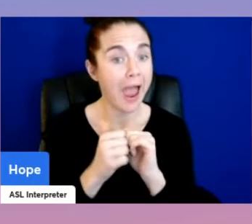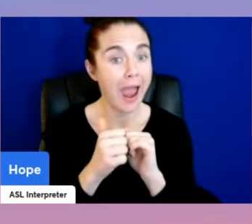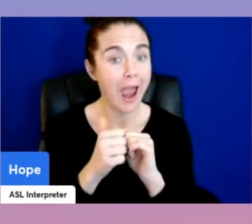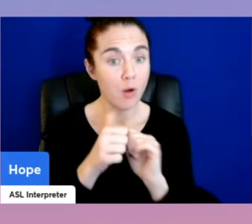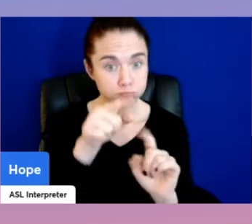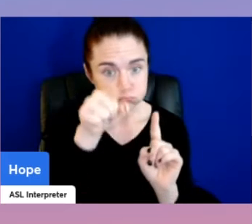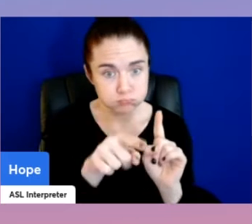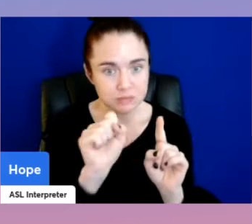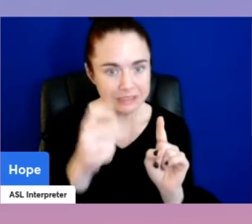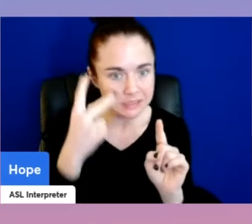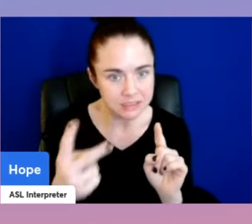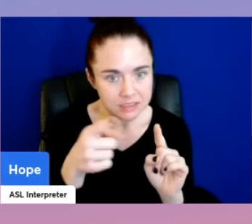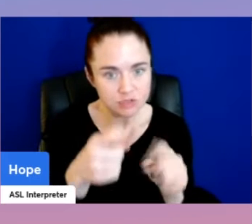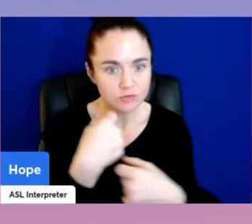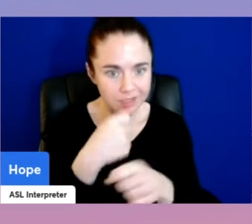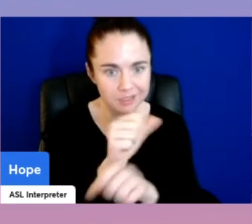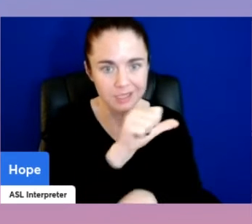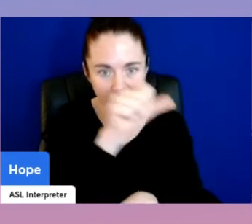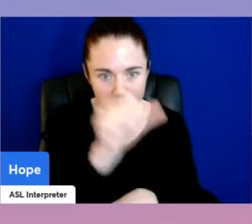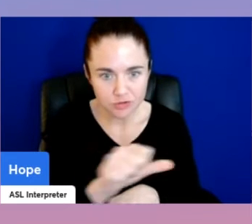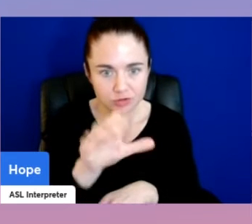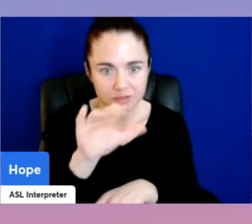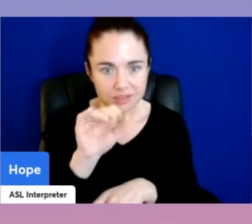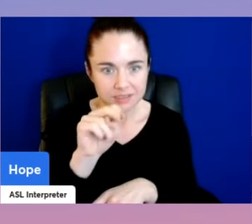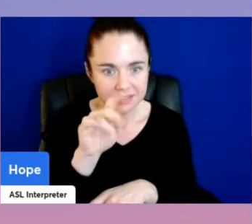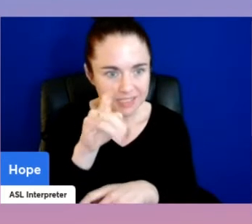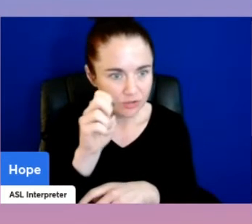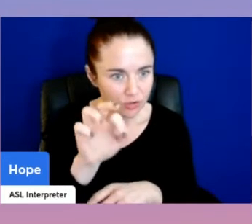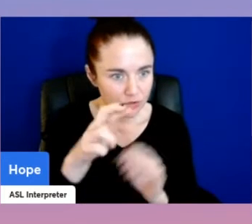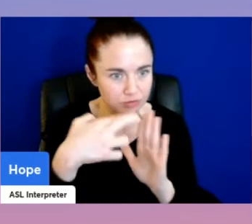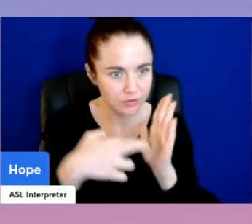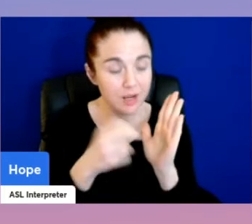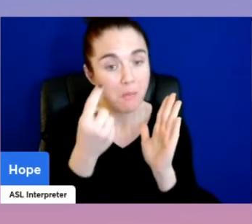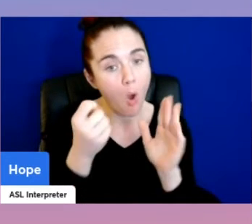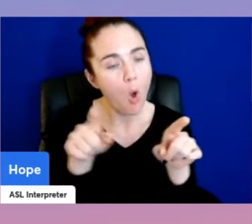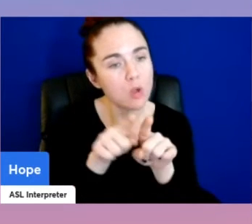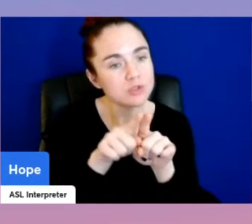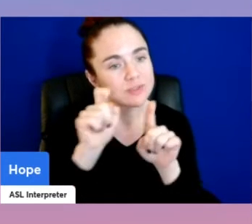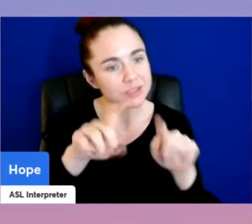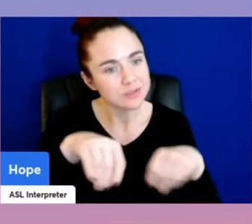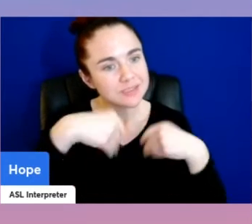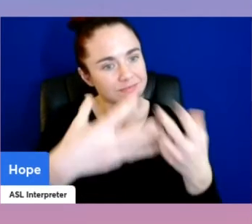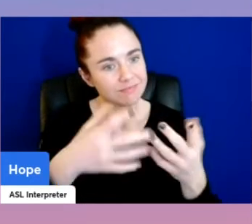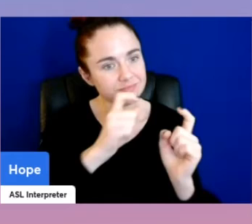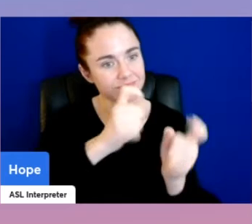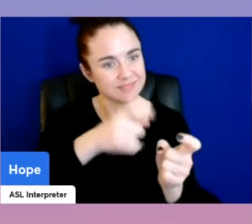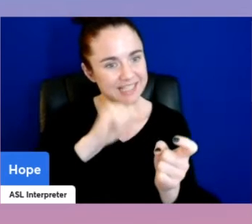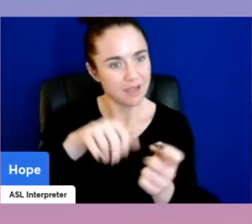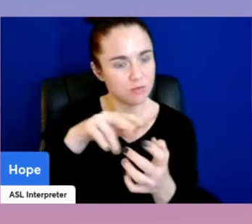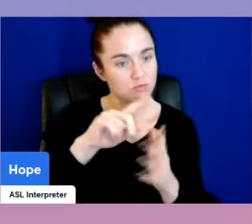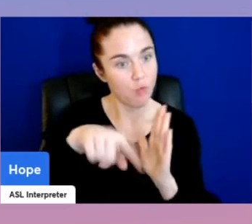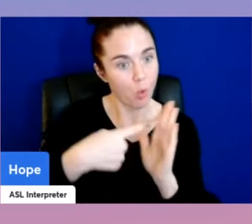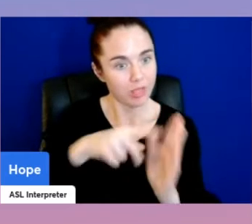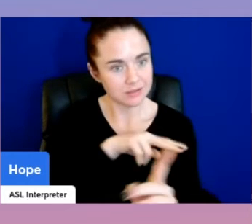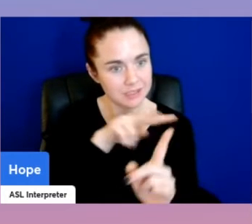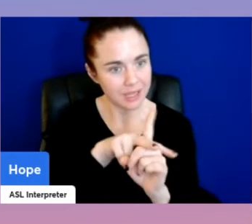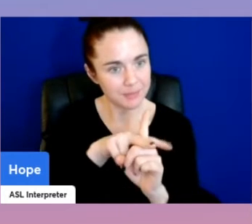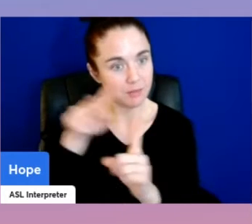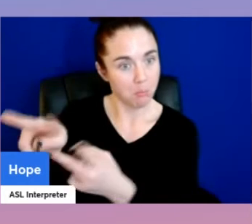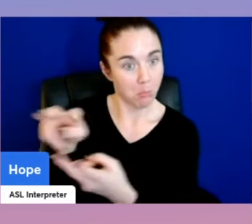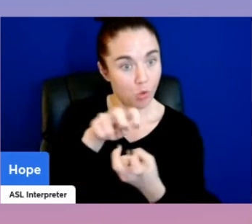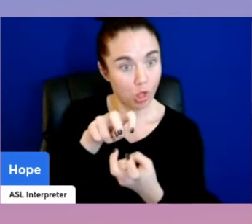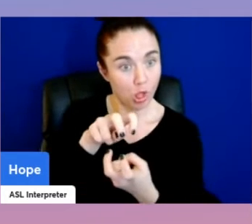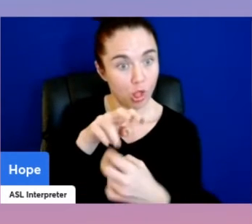by creating our Azure Container Registry, but then also granting this ACR pull role assignment to the